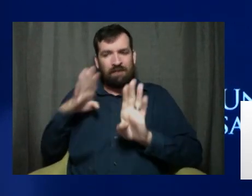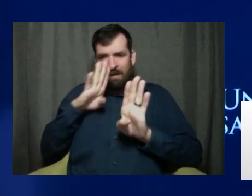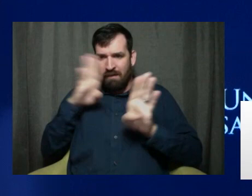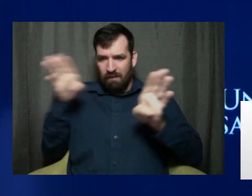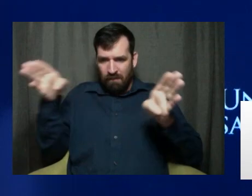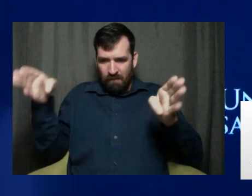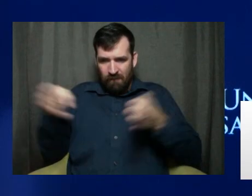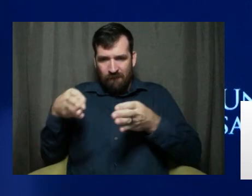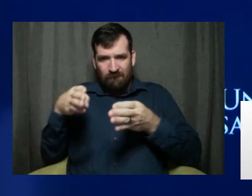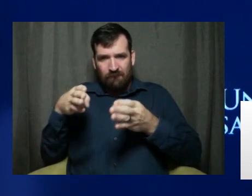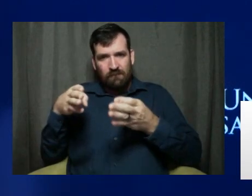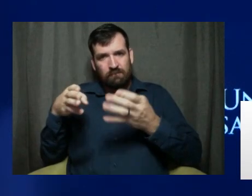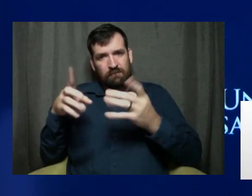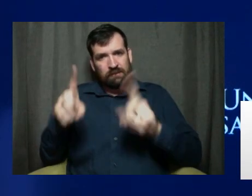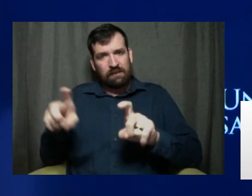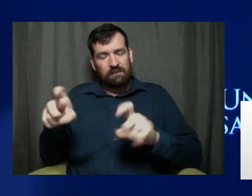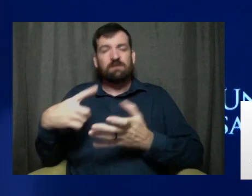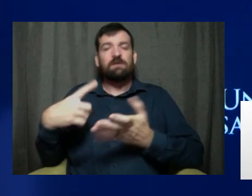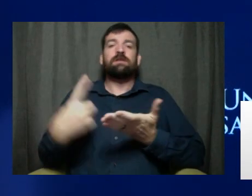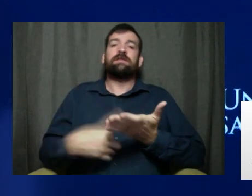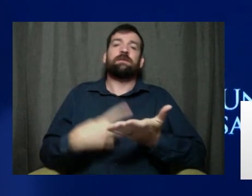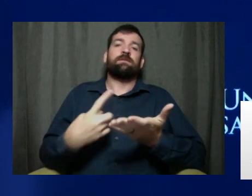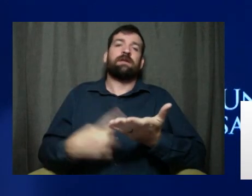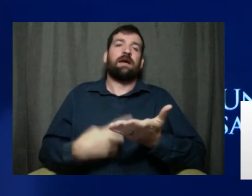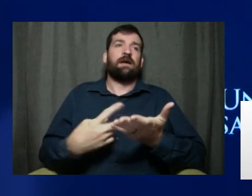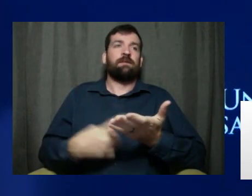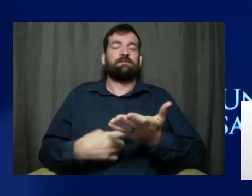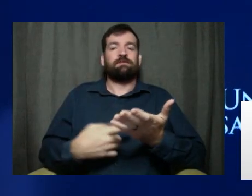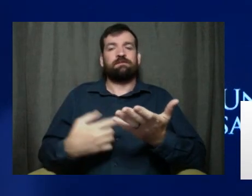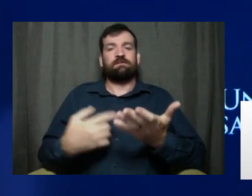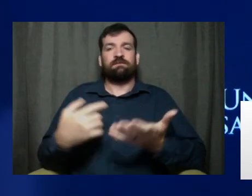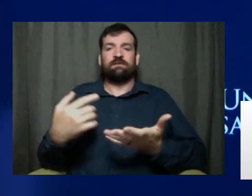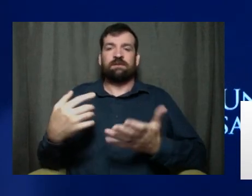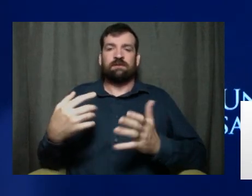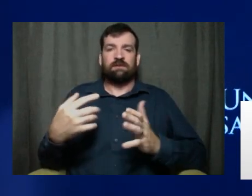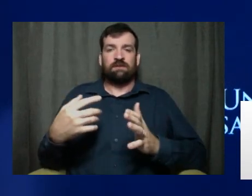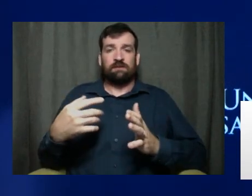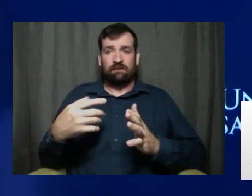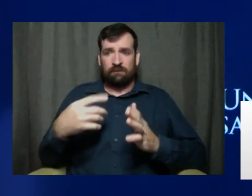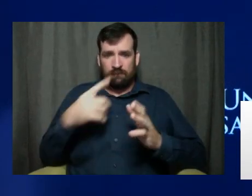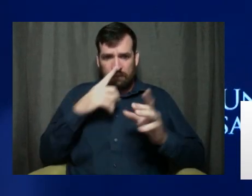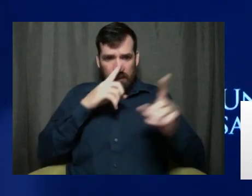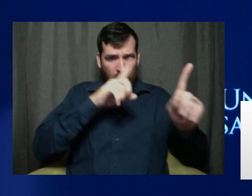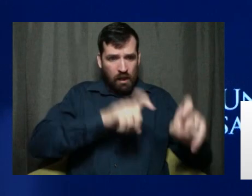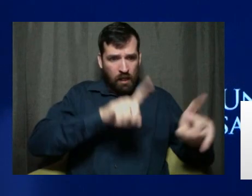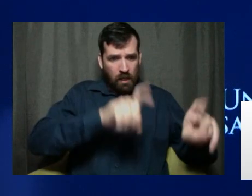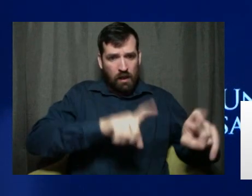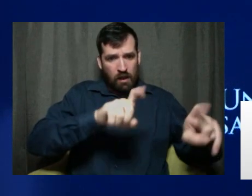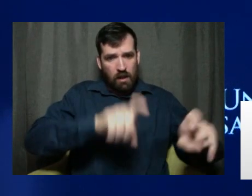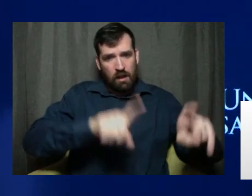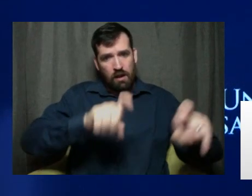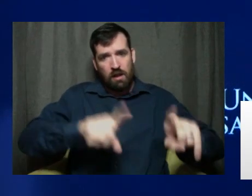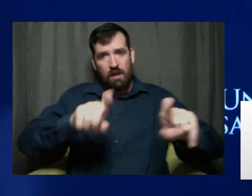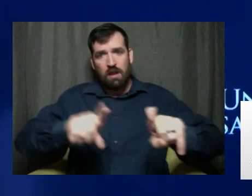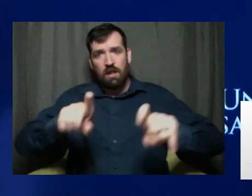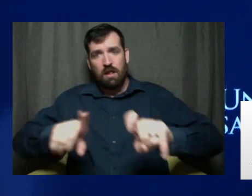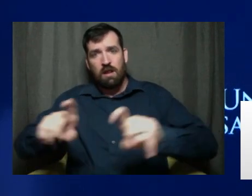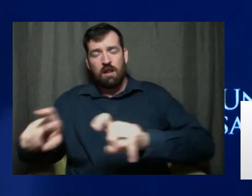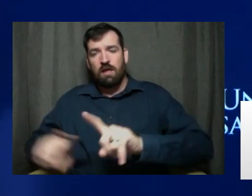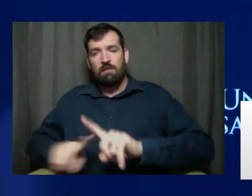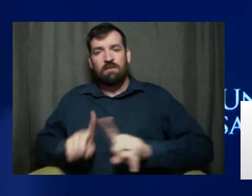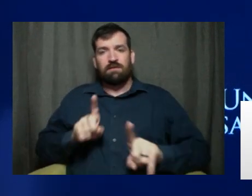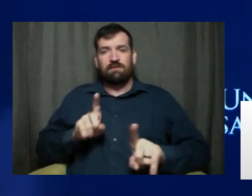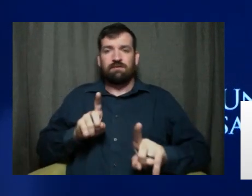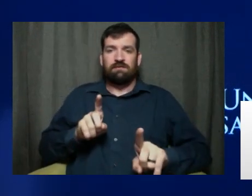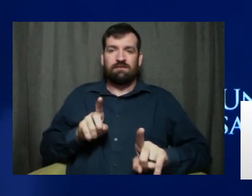going, yet sometimes you can kind of probably go down many pathways, but it's not going to necessarily